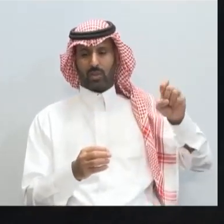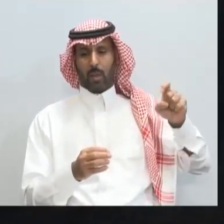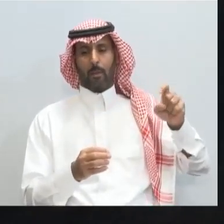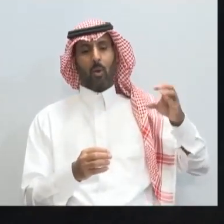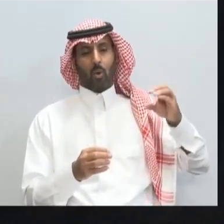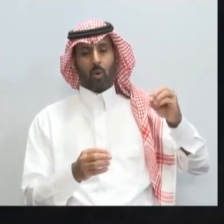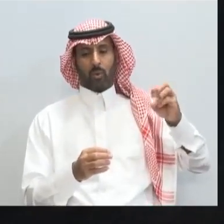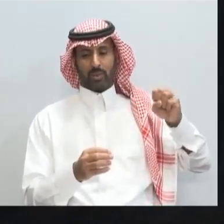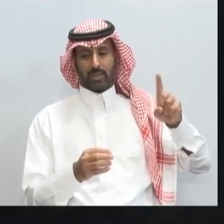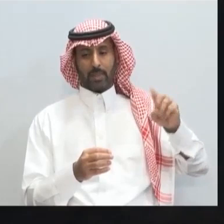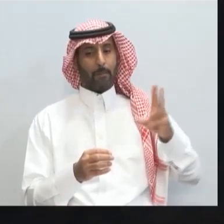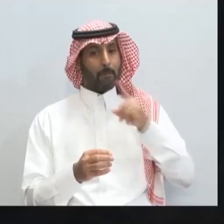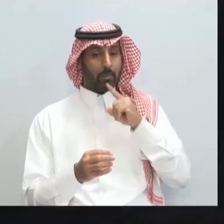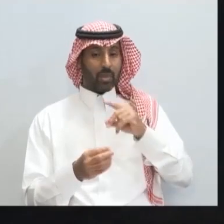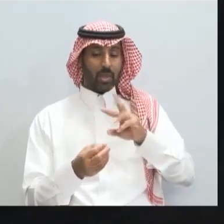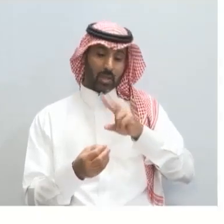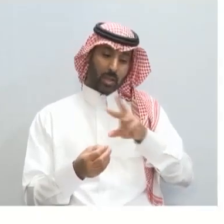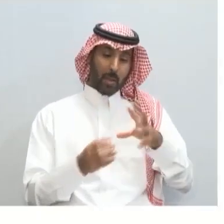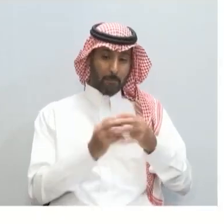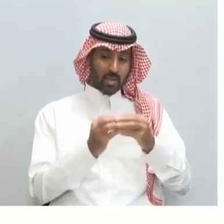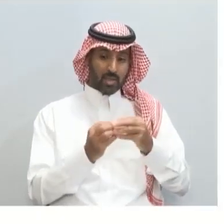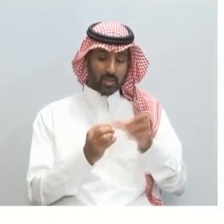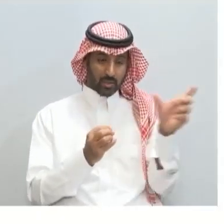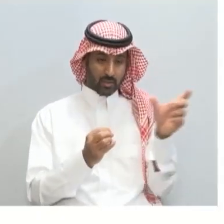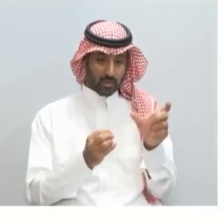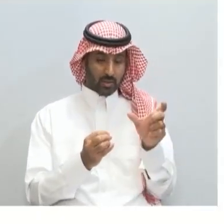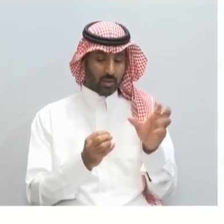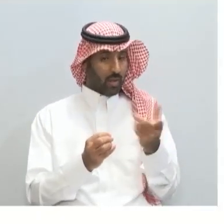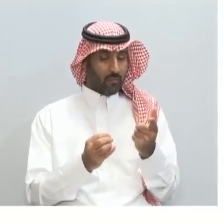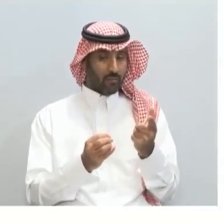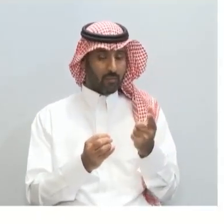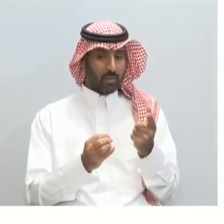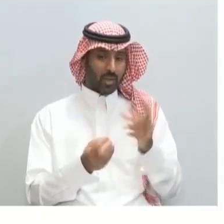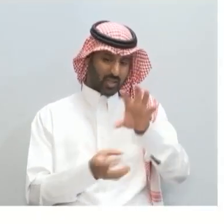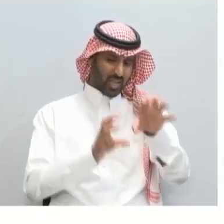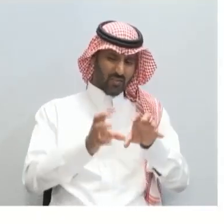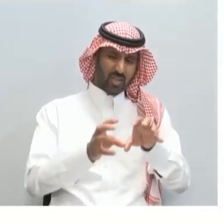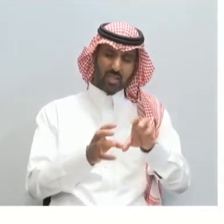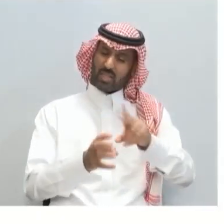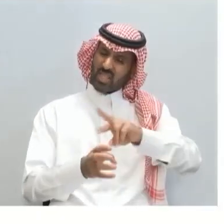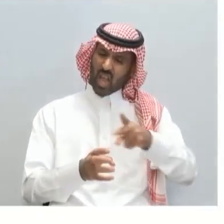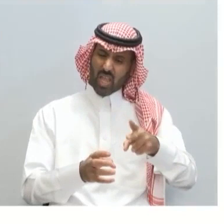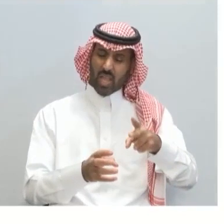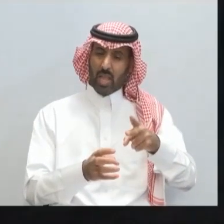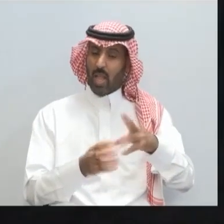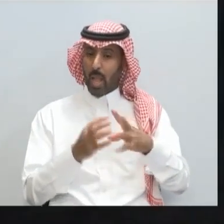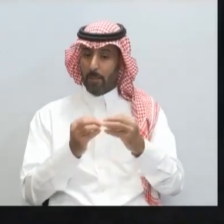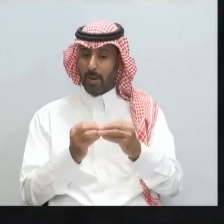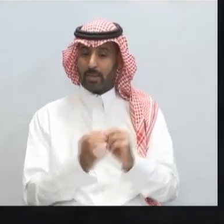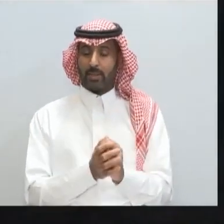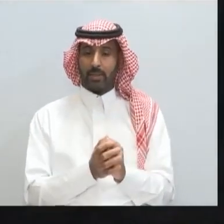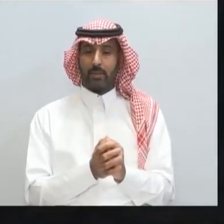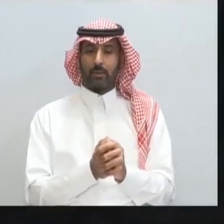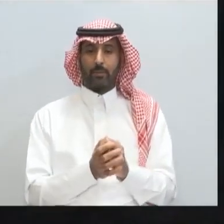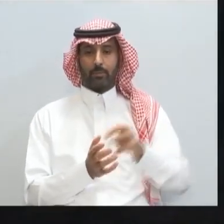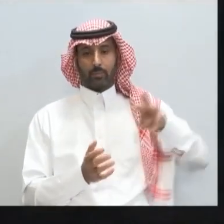could is there any difference in the meaning so this is the question here how would this change the meaning if I change